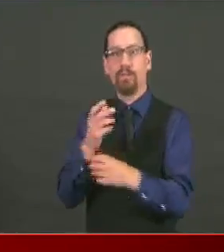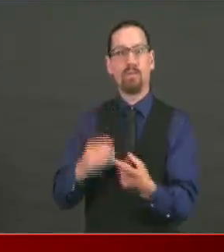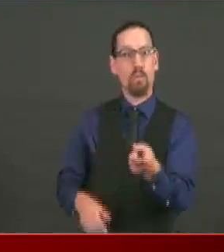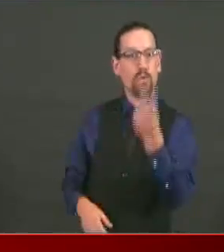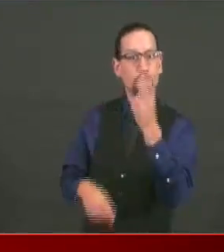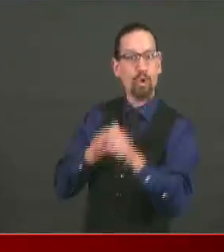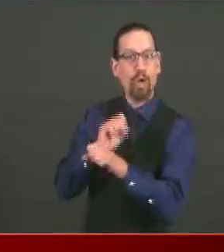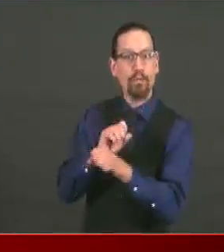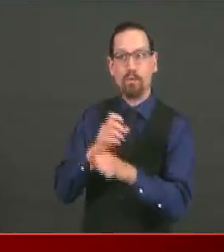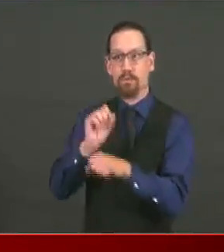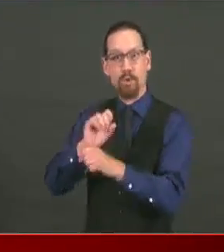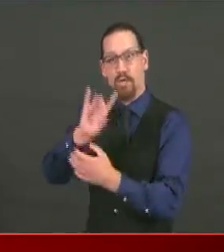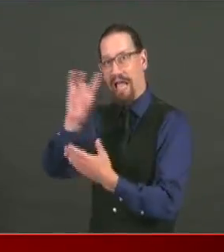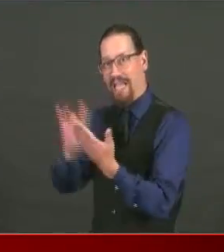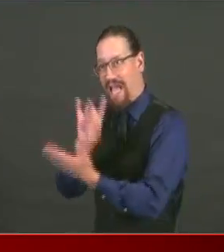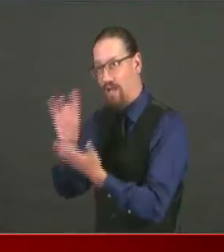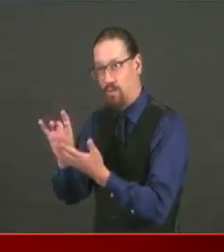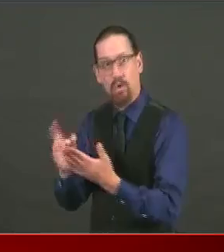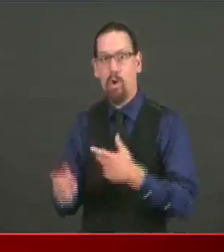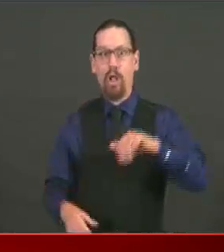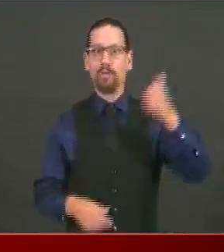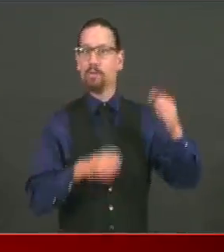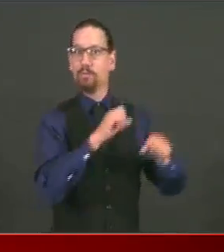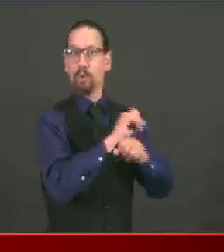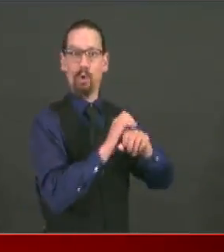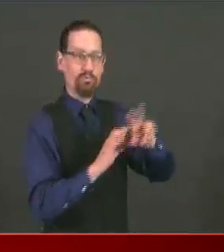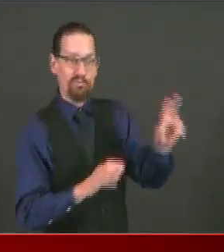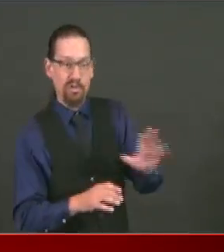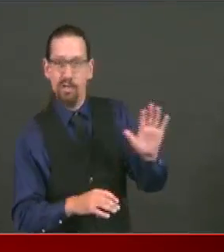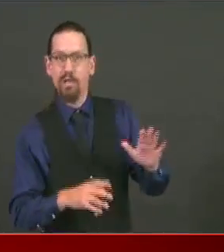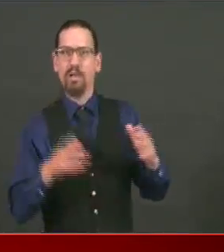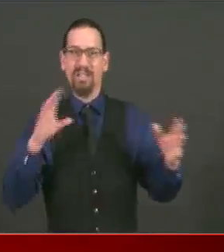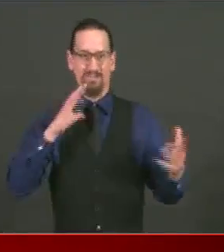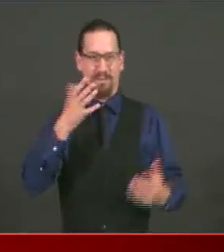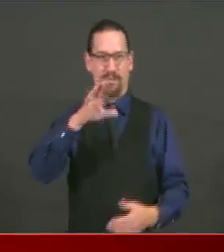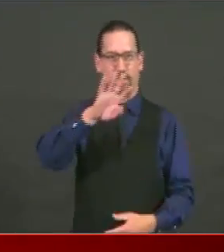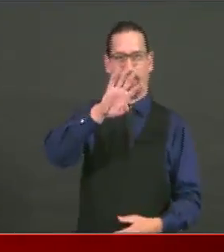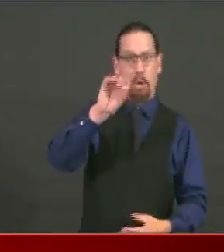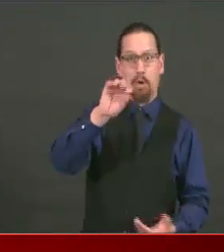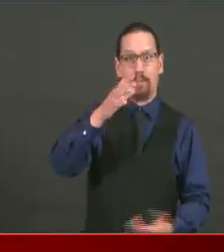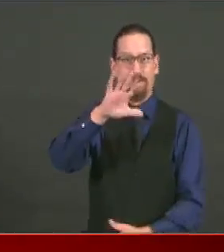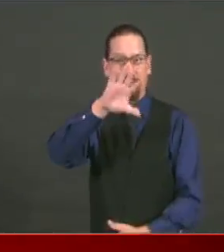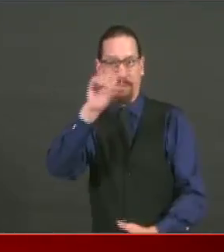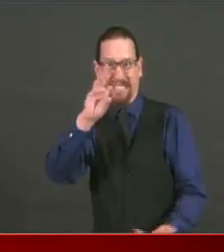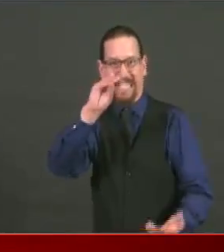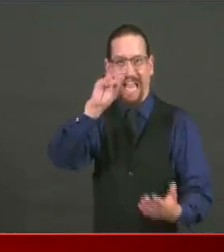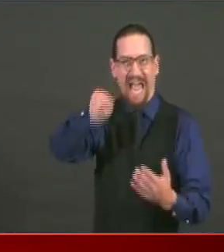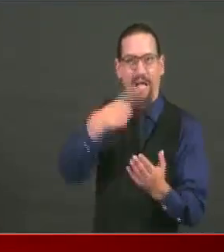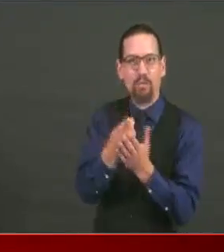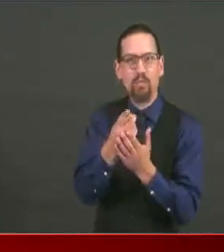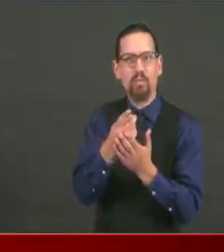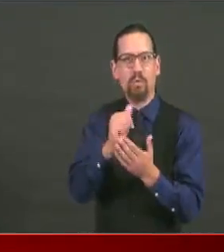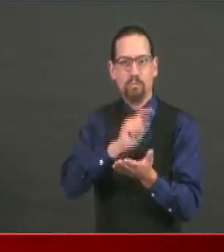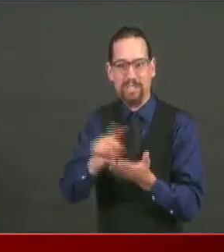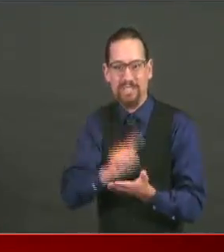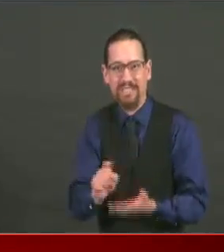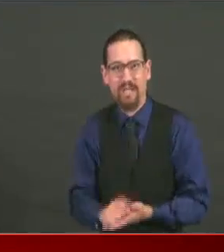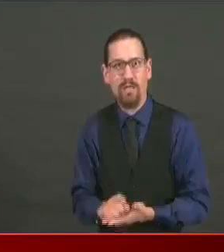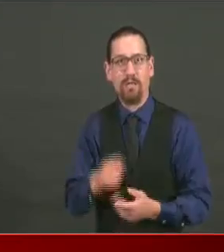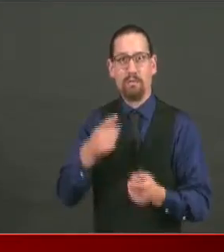40, 50, 60 hours a week, barely getting by, and worried about your